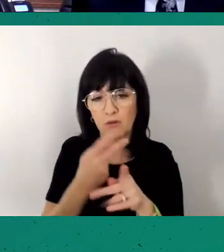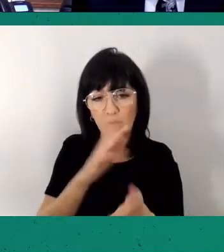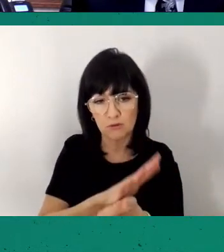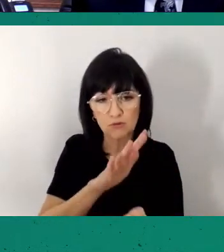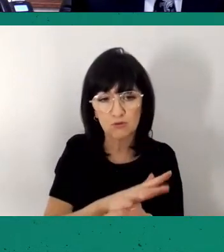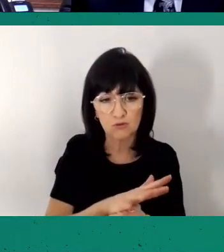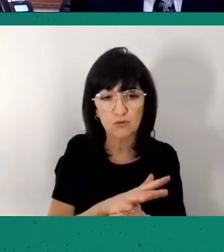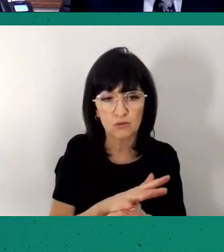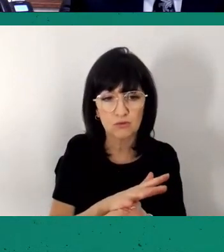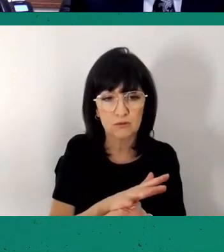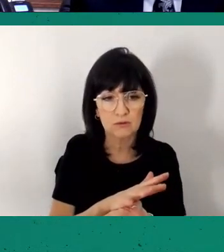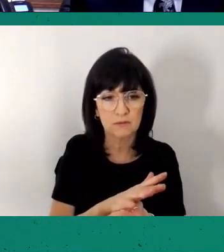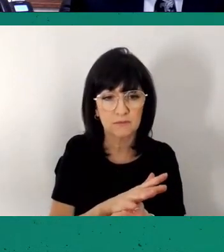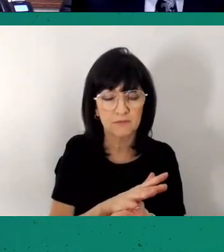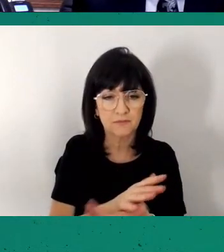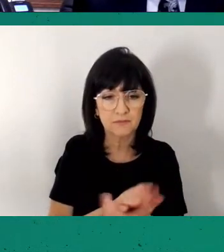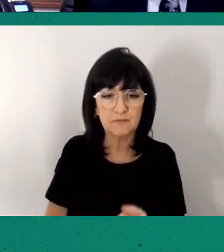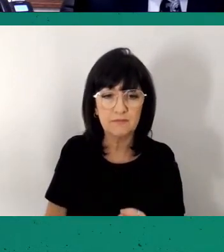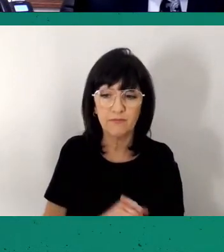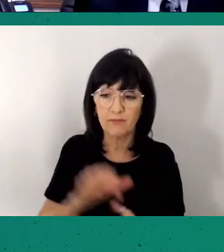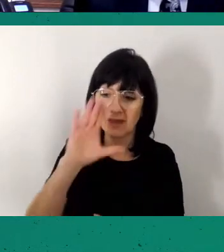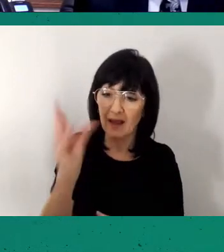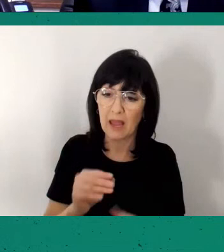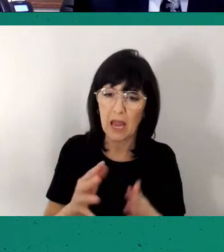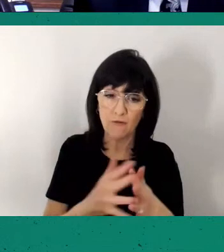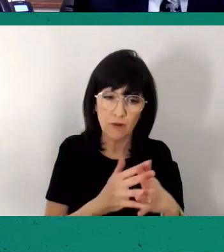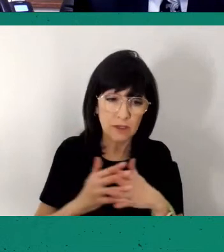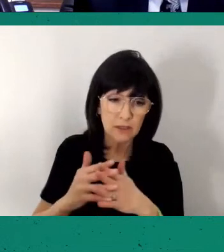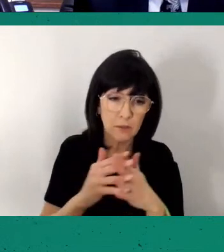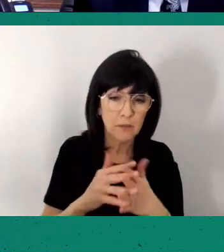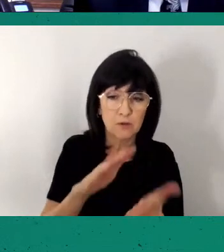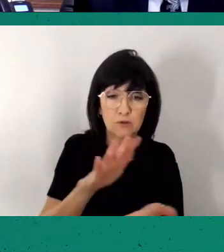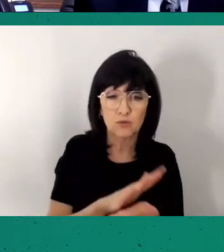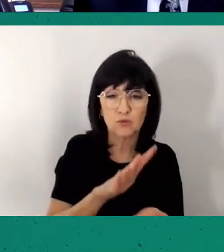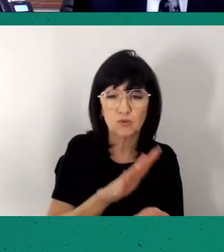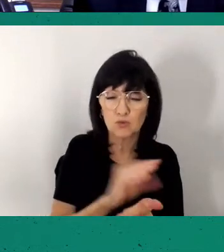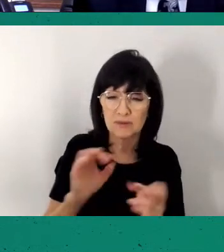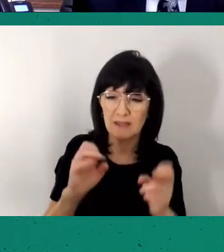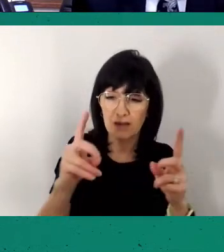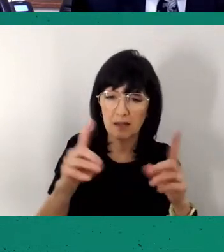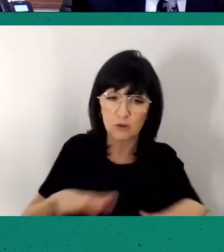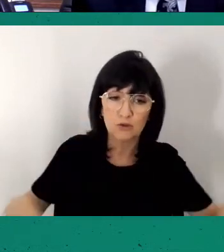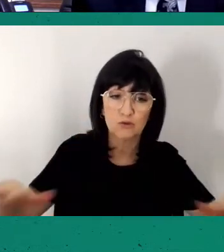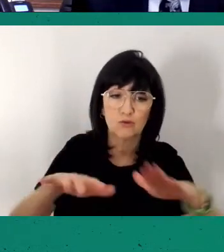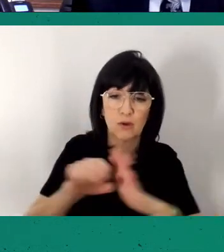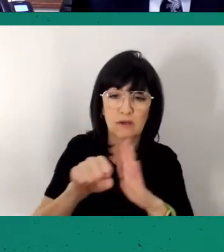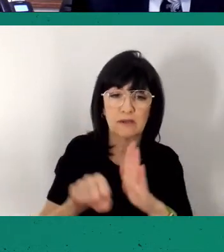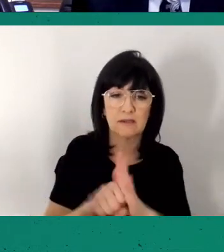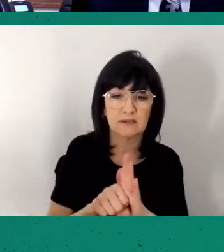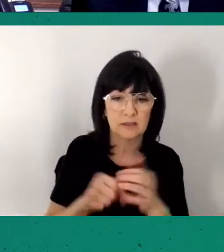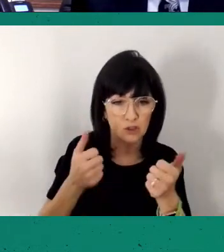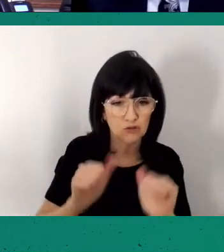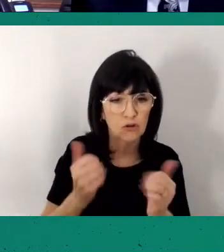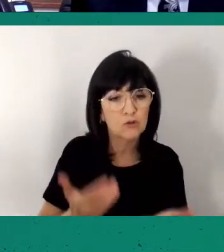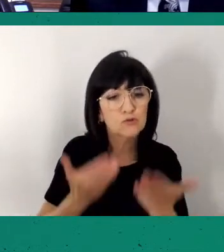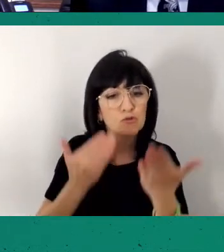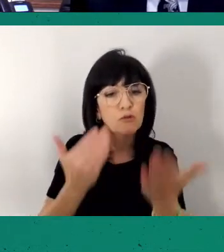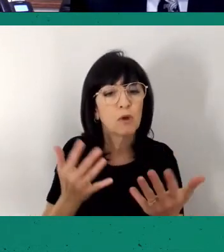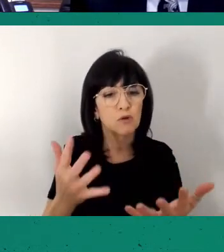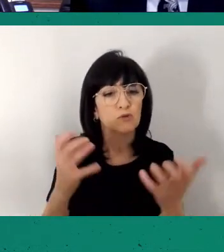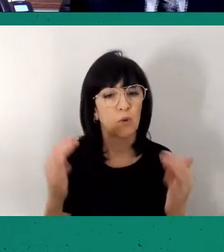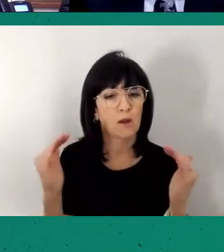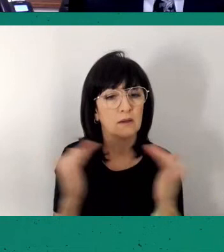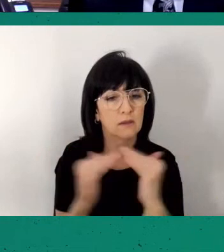African American schools and education throughout the state. They made recommendations to essentially